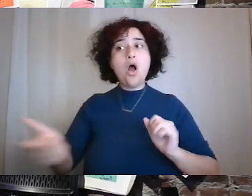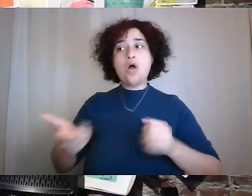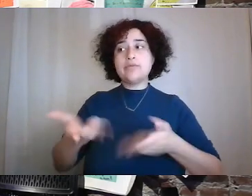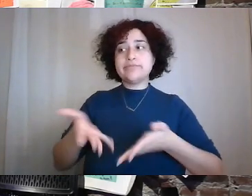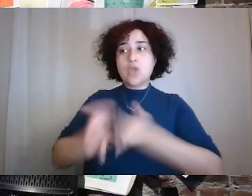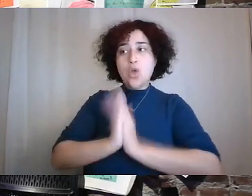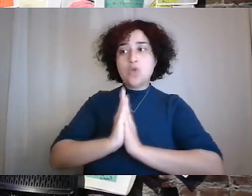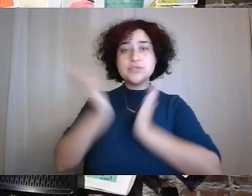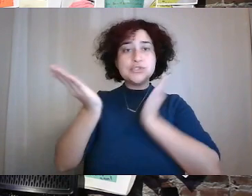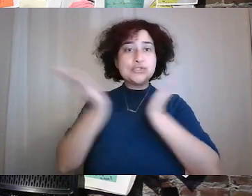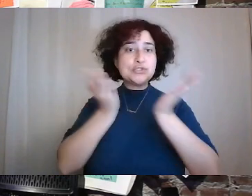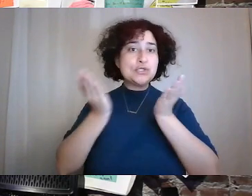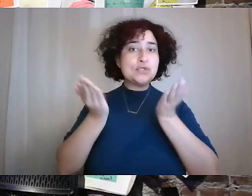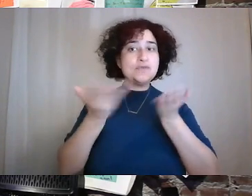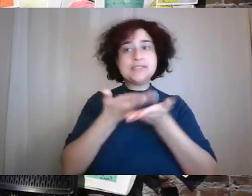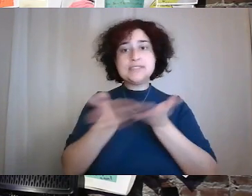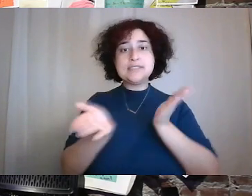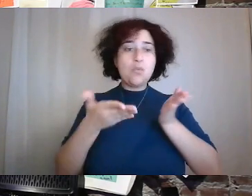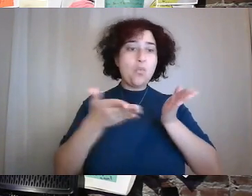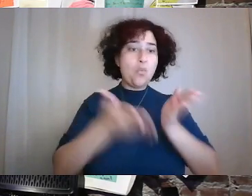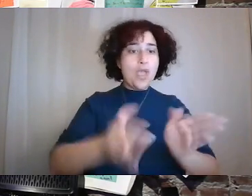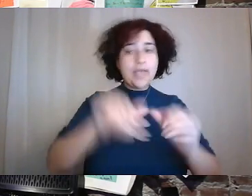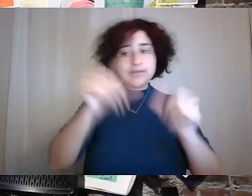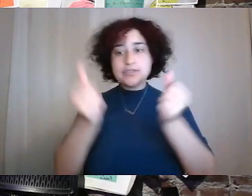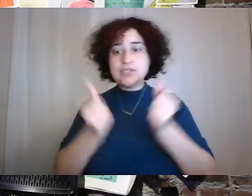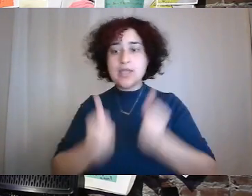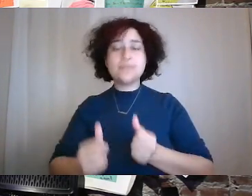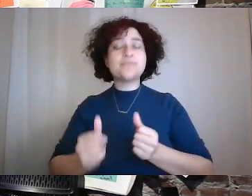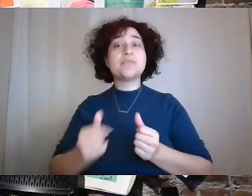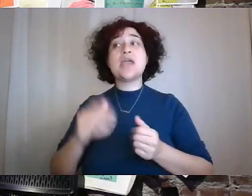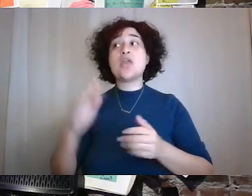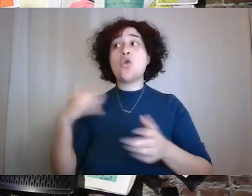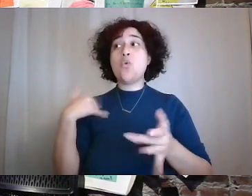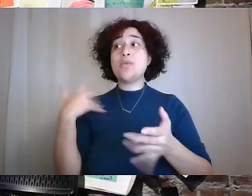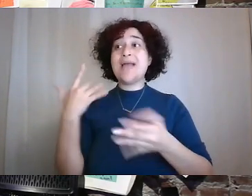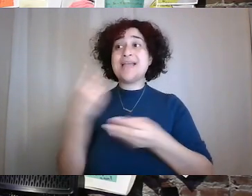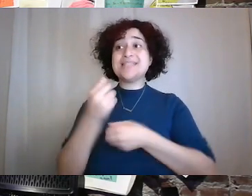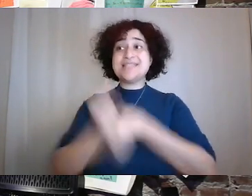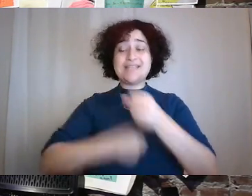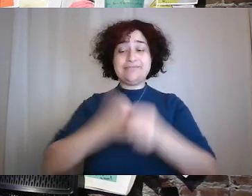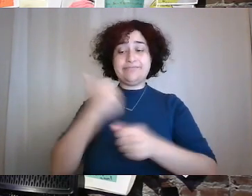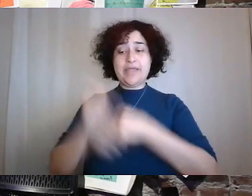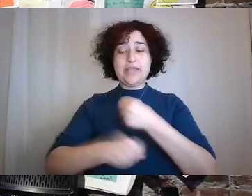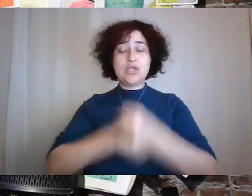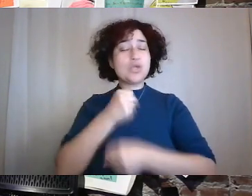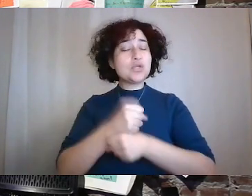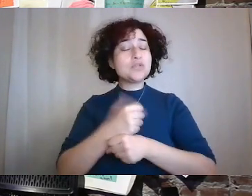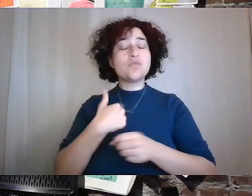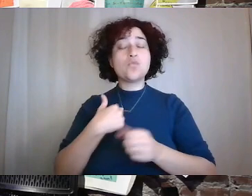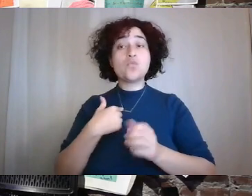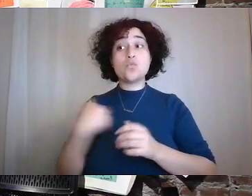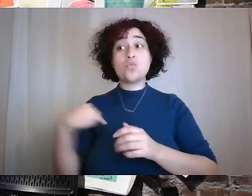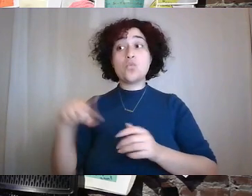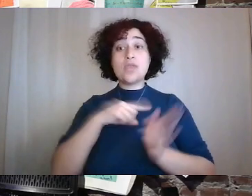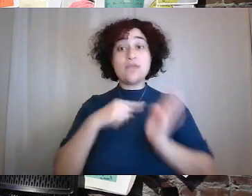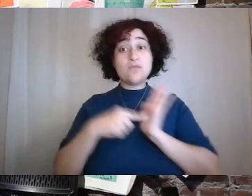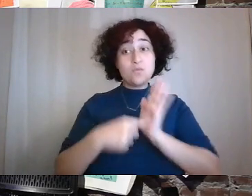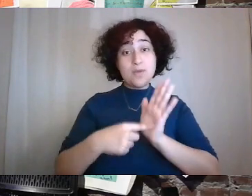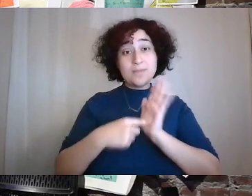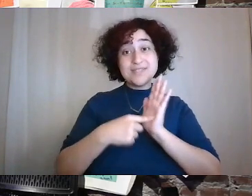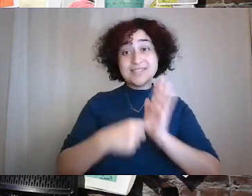form. And over the last 10 years, we have represented and ideally continue to